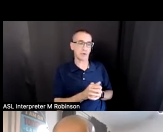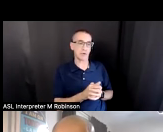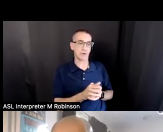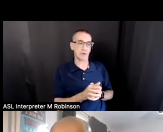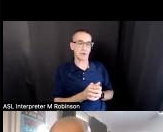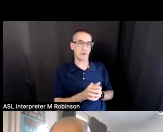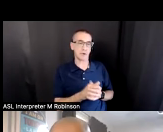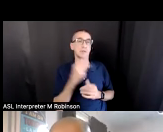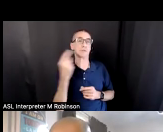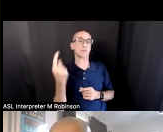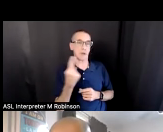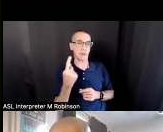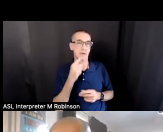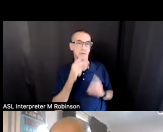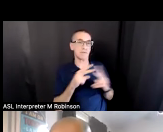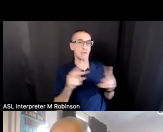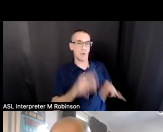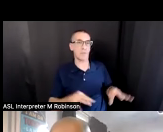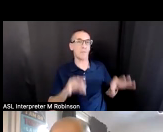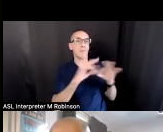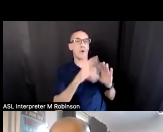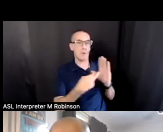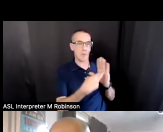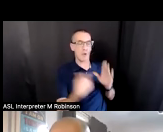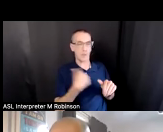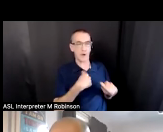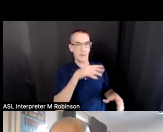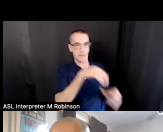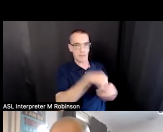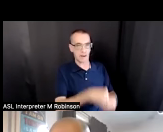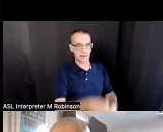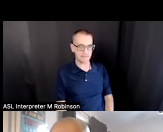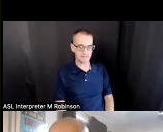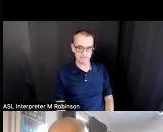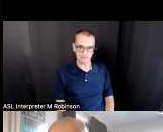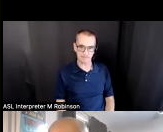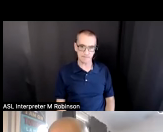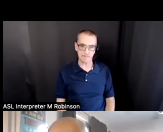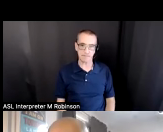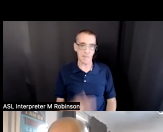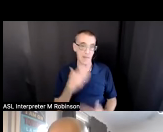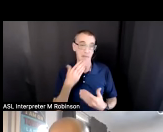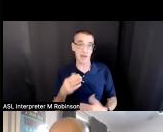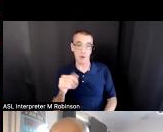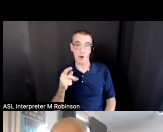It's something that it's a very important role that we could play. Thanks, Arthur.